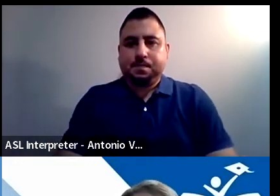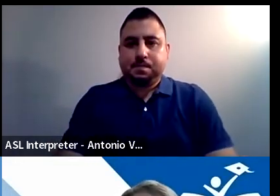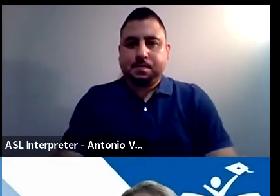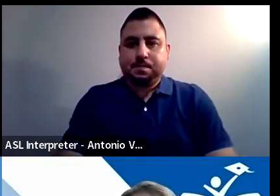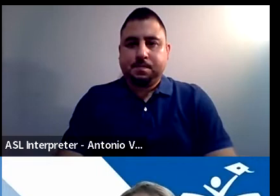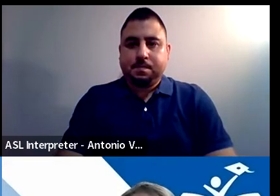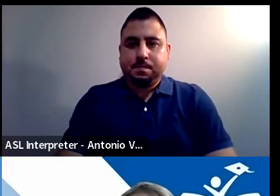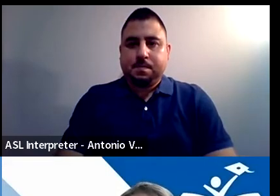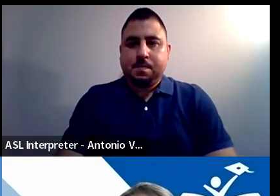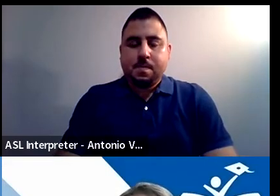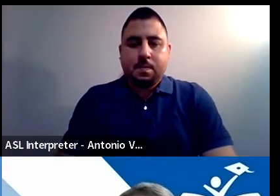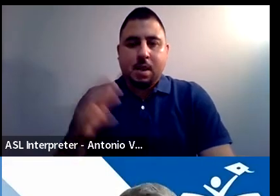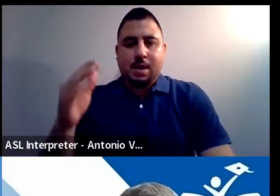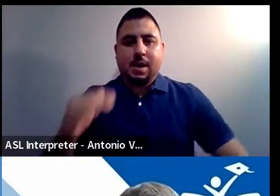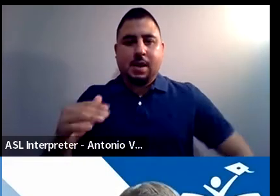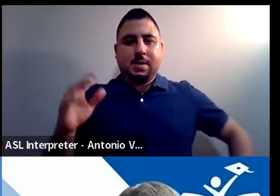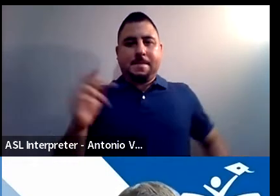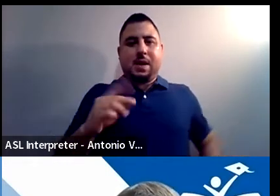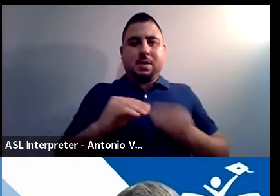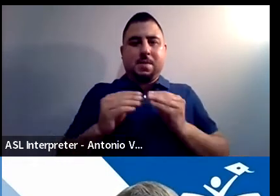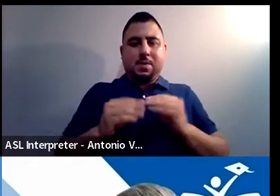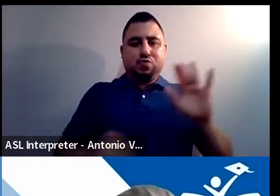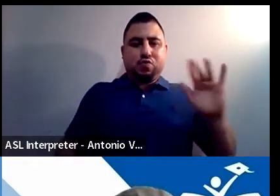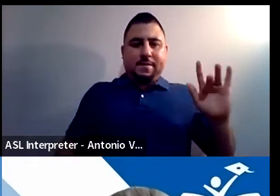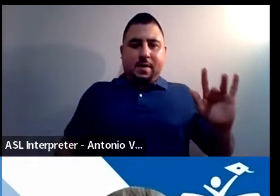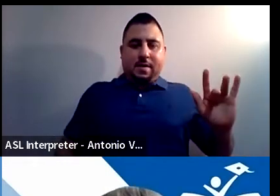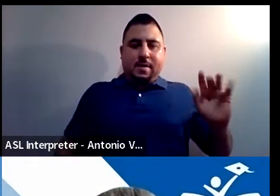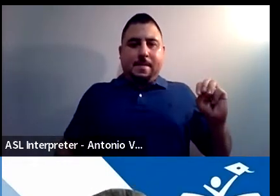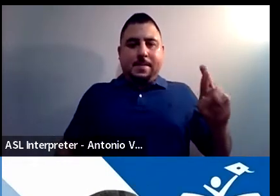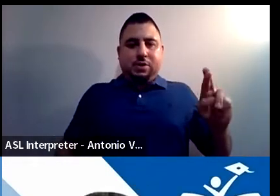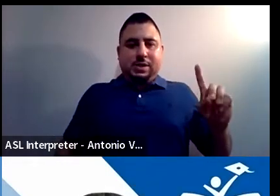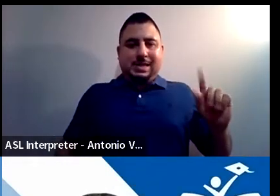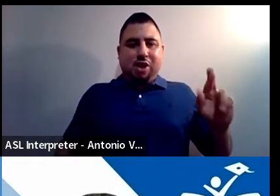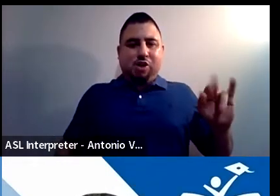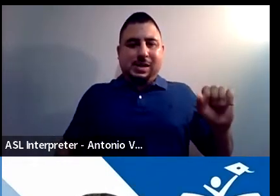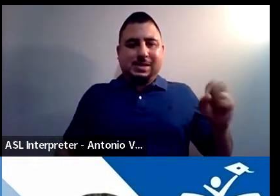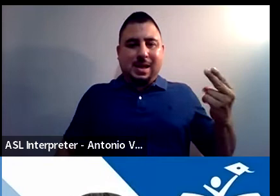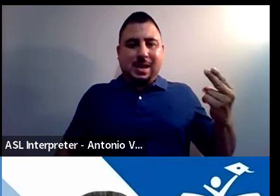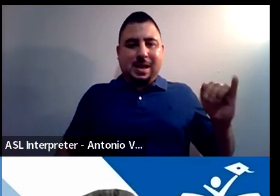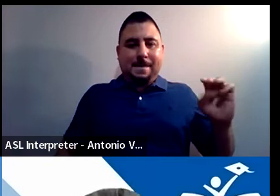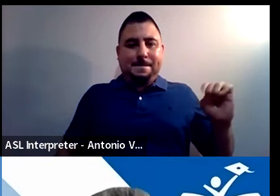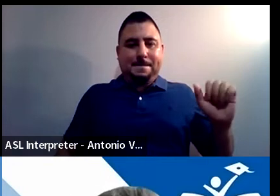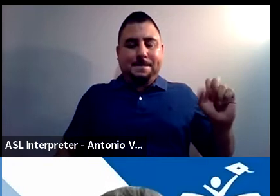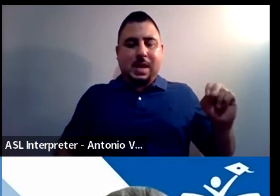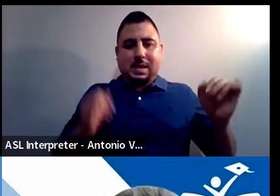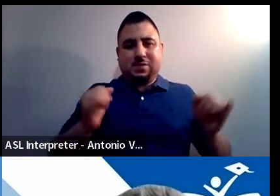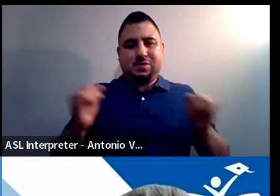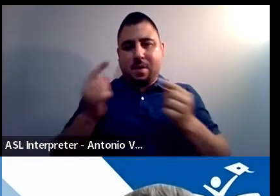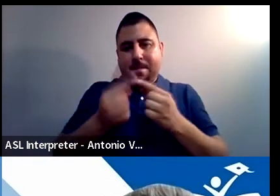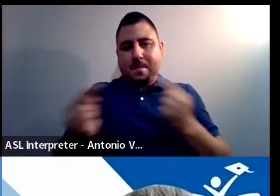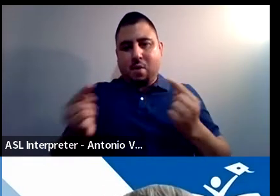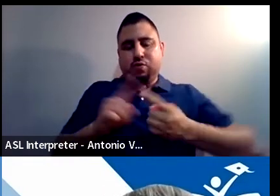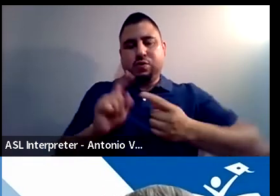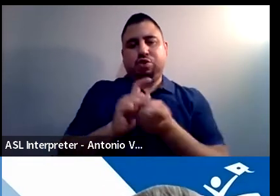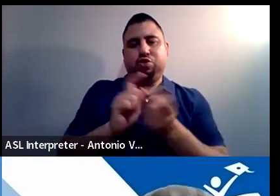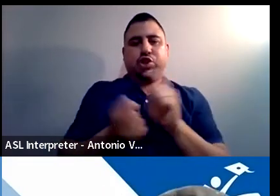Billingsley. Next, we will go back to number 25, Mr. Darius Hyman, an individual opposed to the